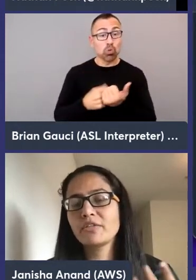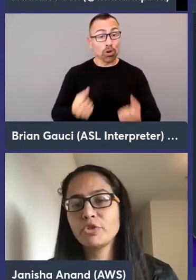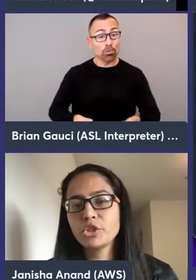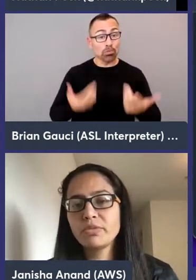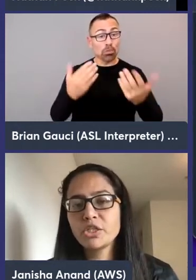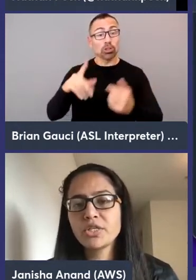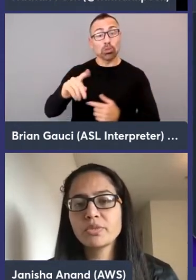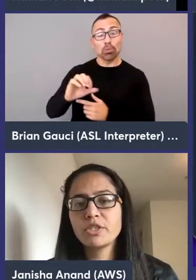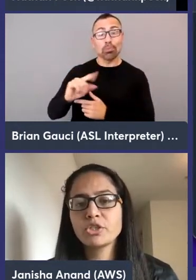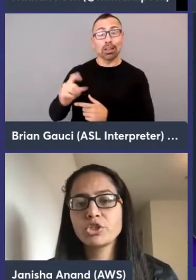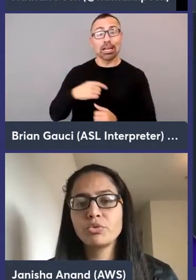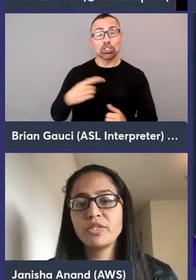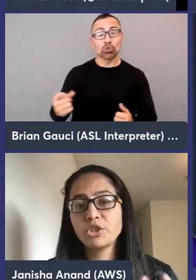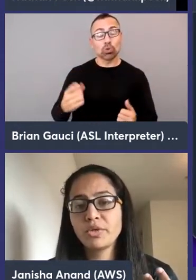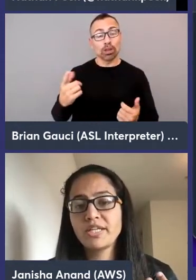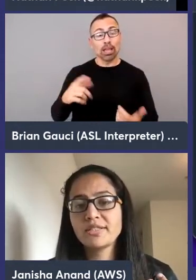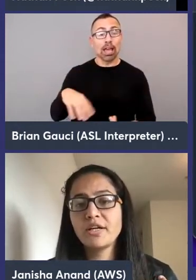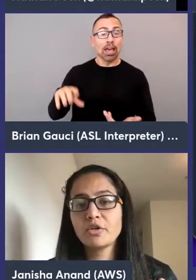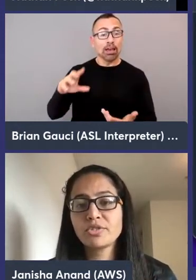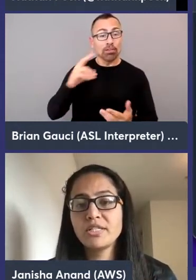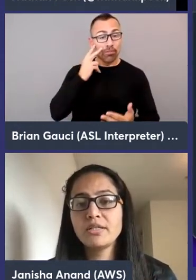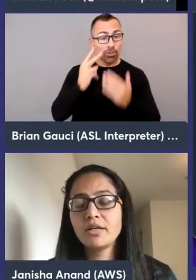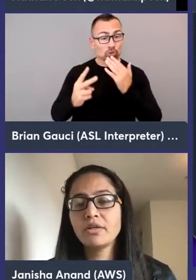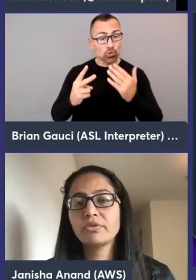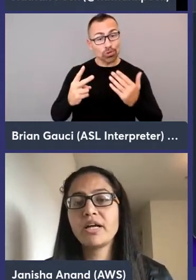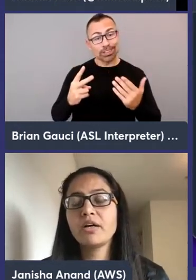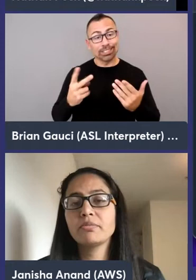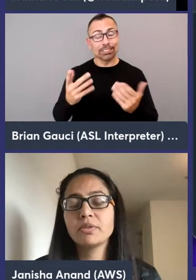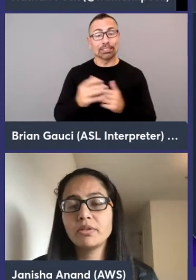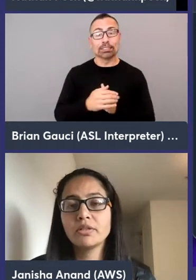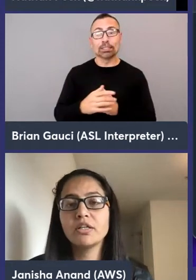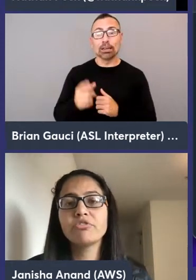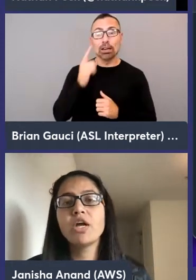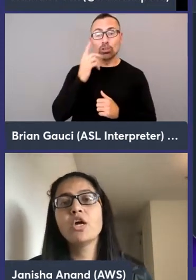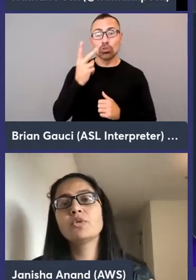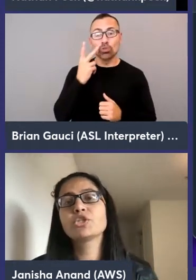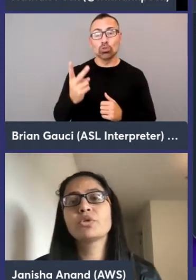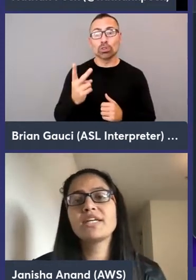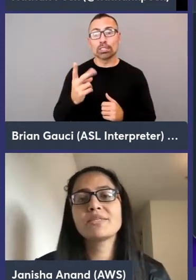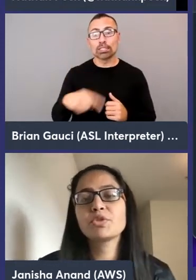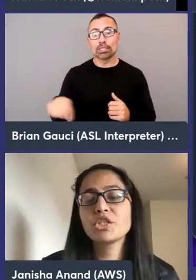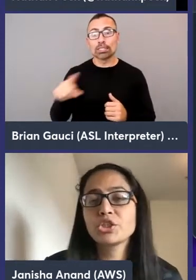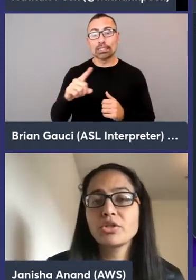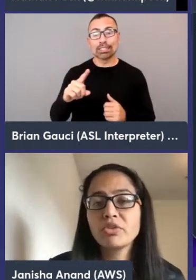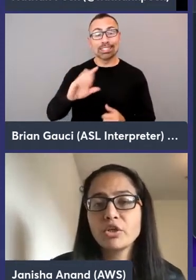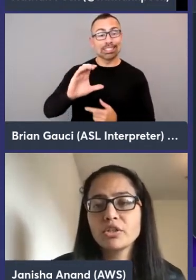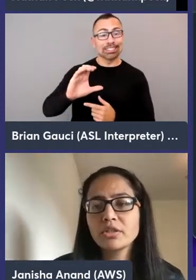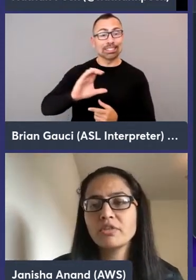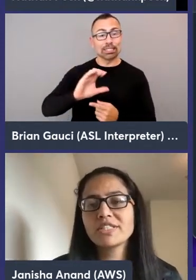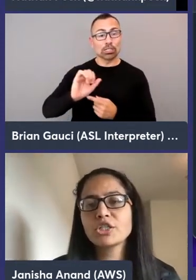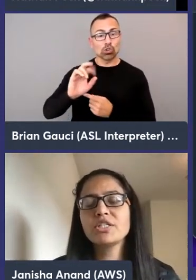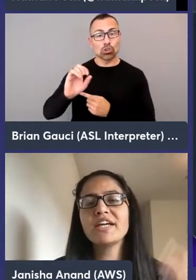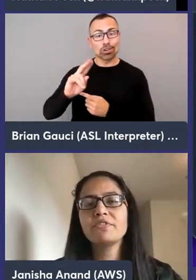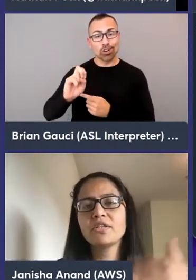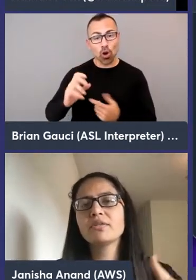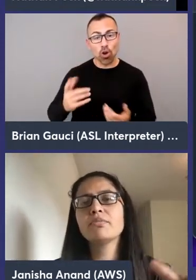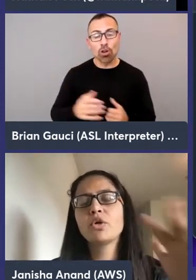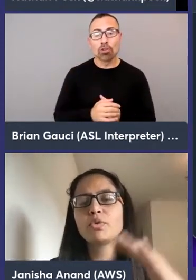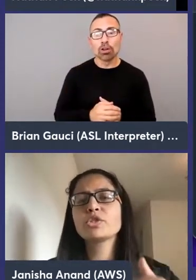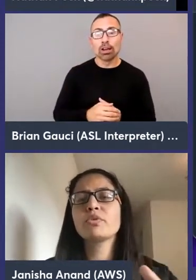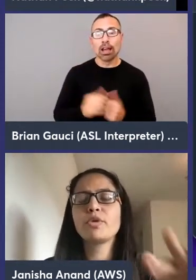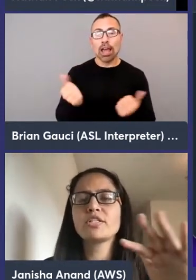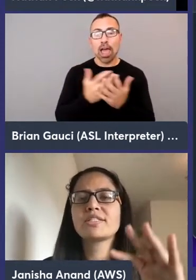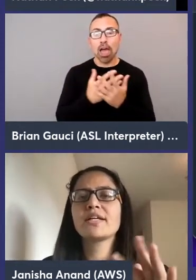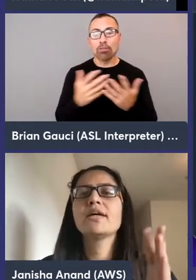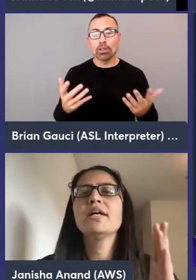showcase the confusion matrix. We showcase the ROC curve. We showcase the precision and recall curve. Essentially everything or